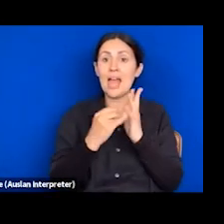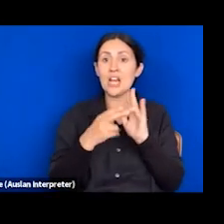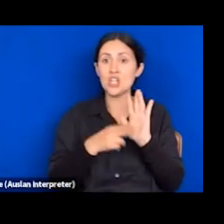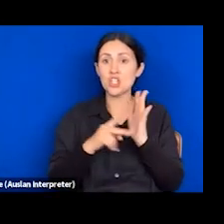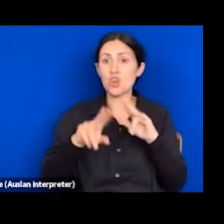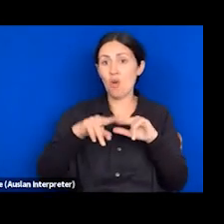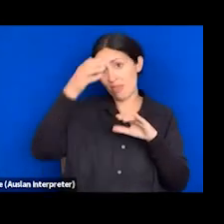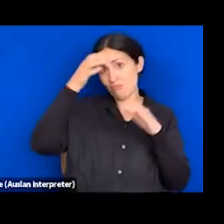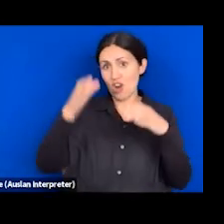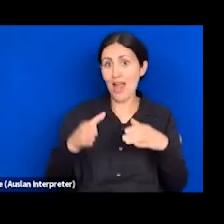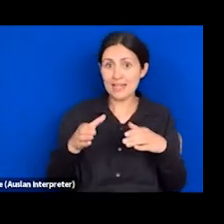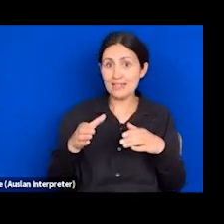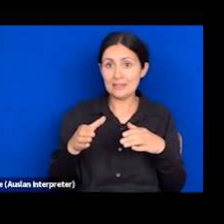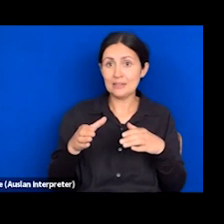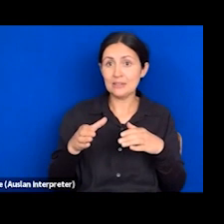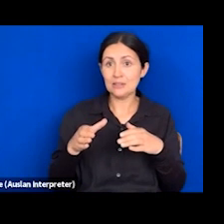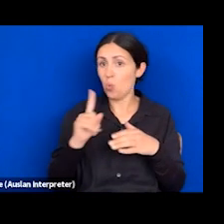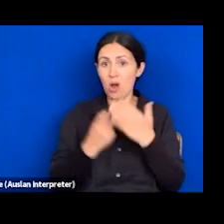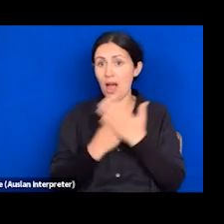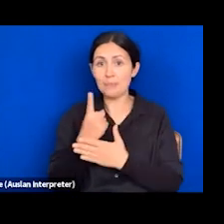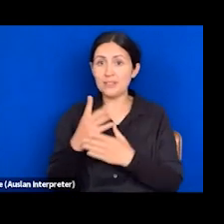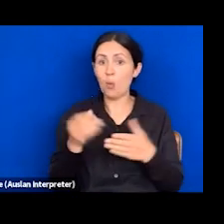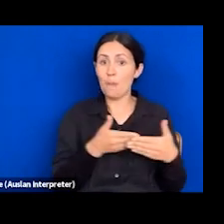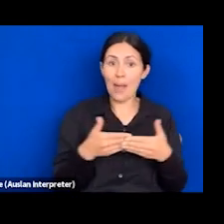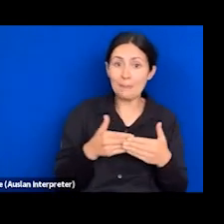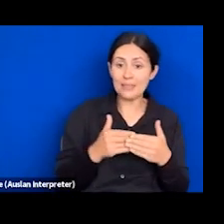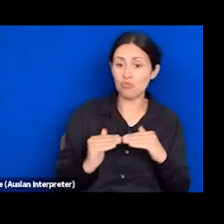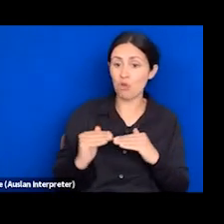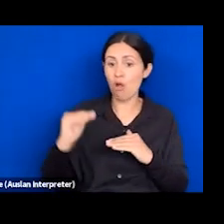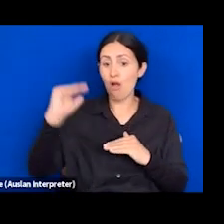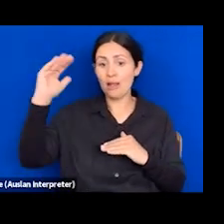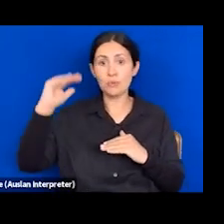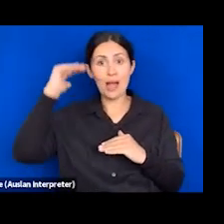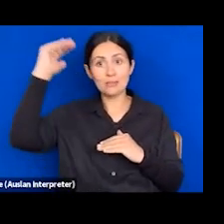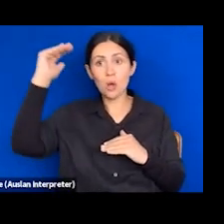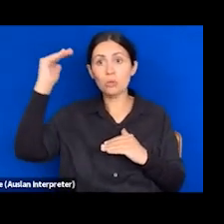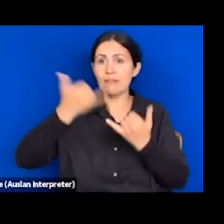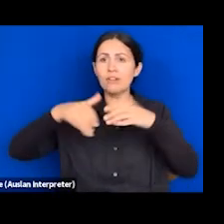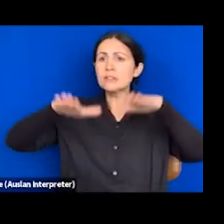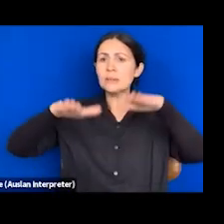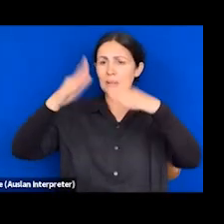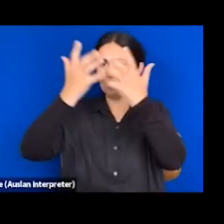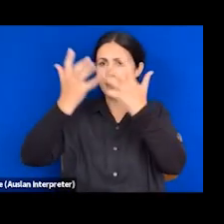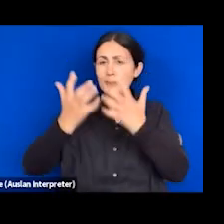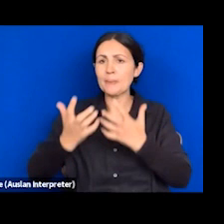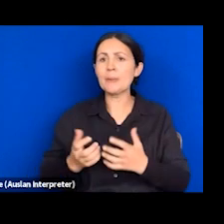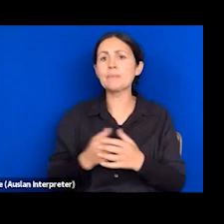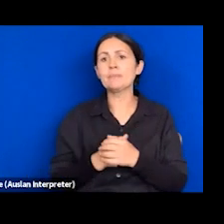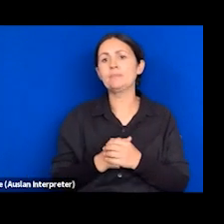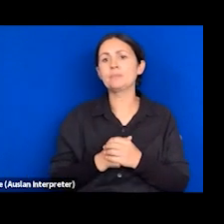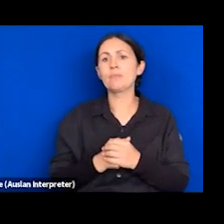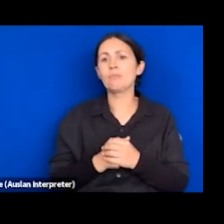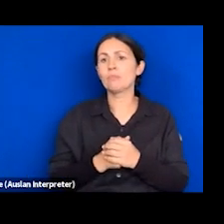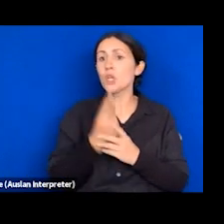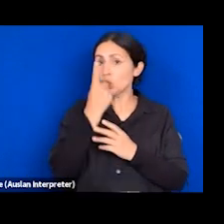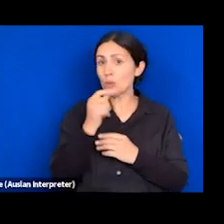a lifetime, babies up to adults, and again, similar maps here. We can look at passing